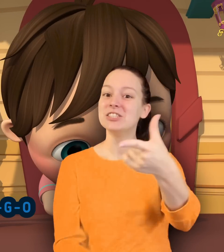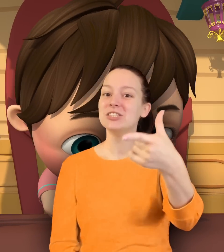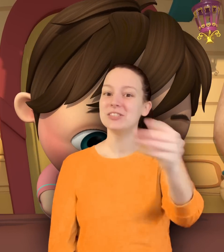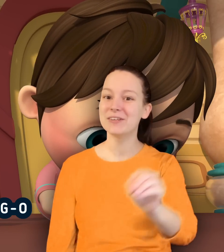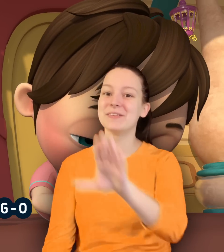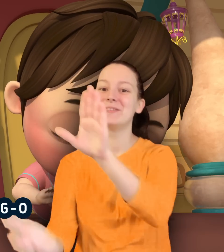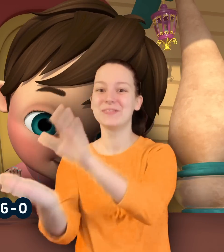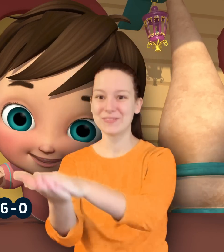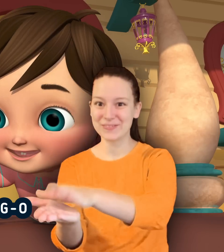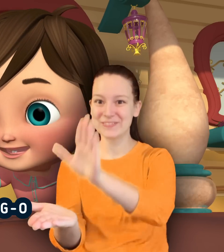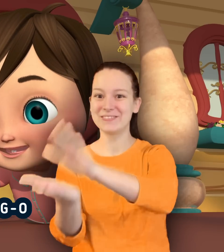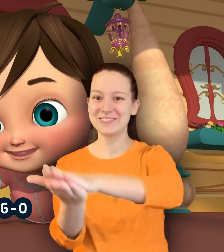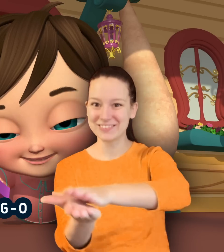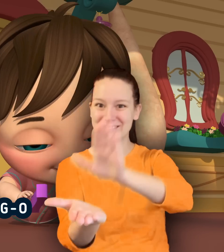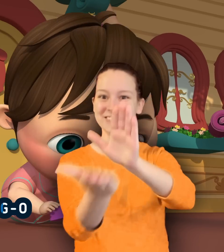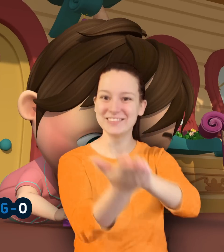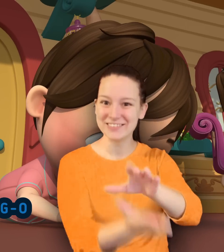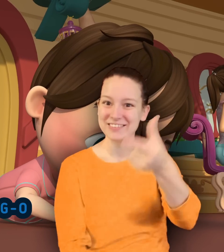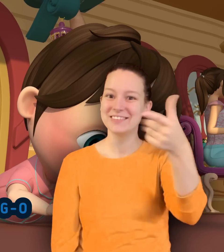G-O,